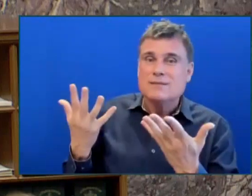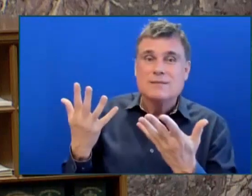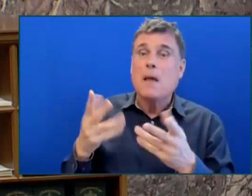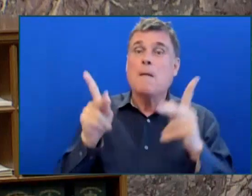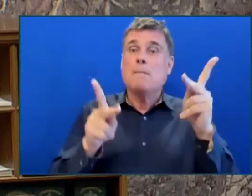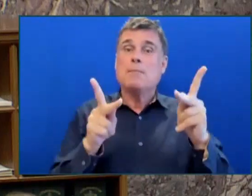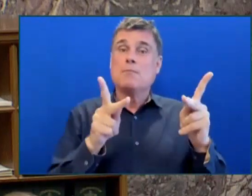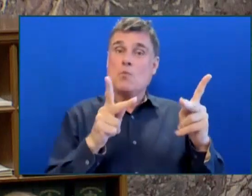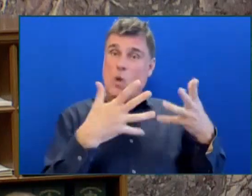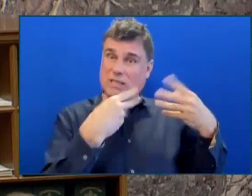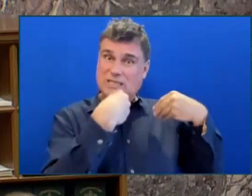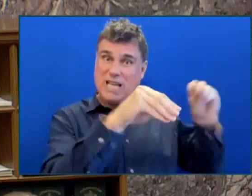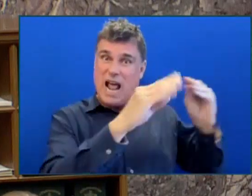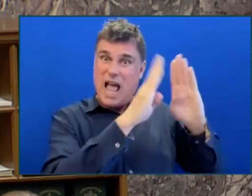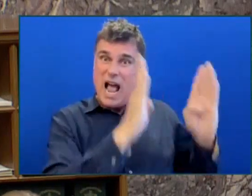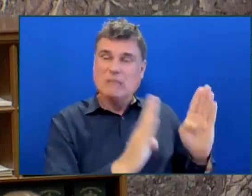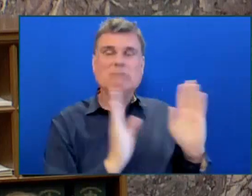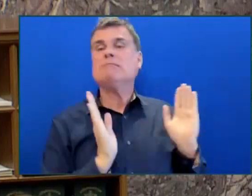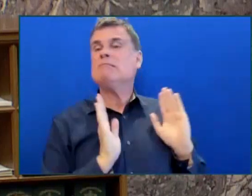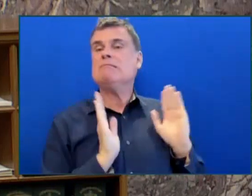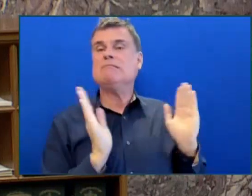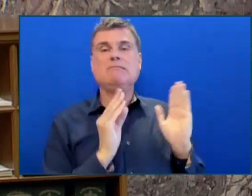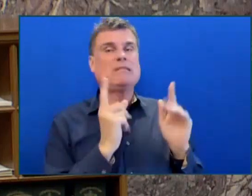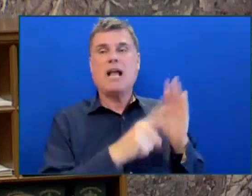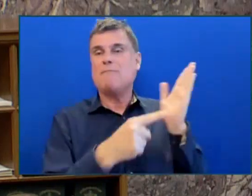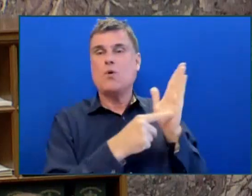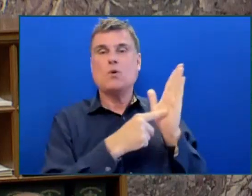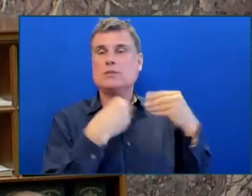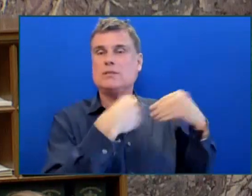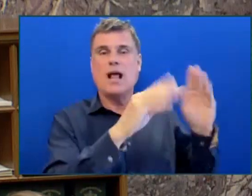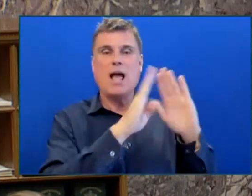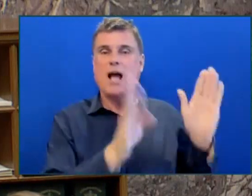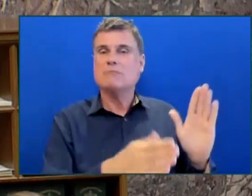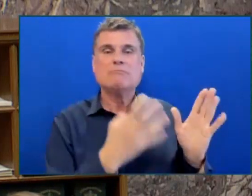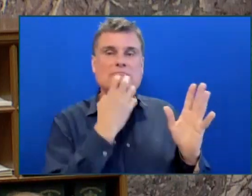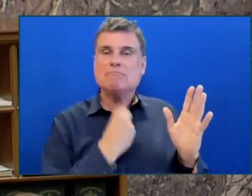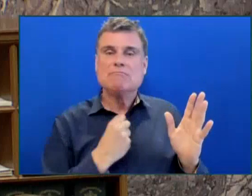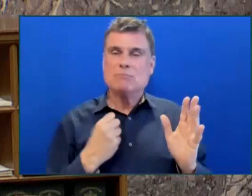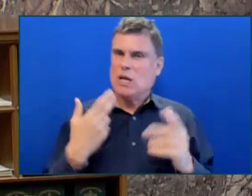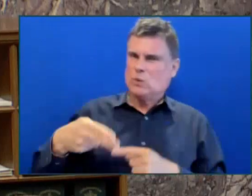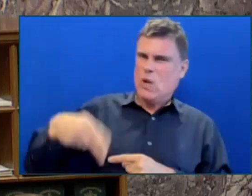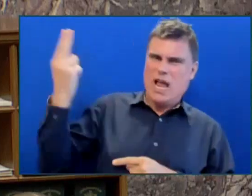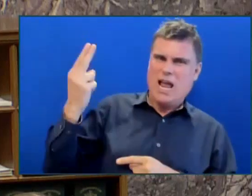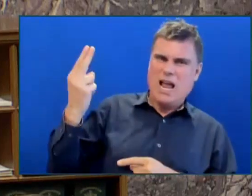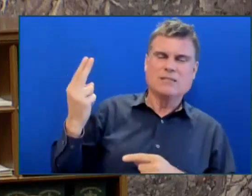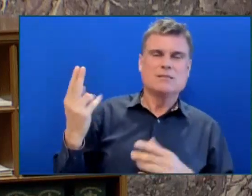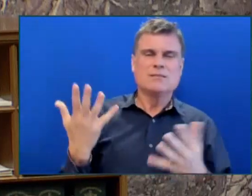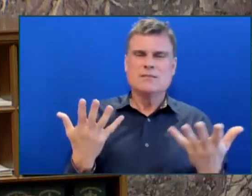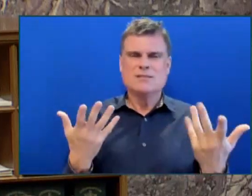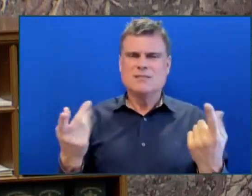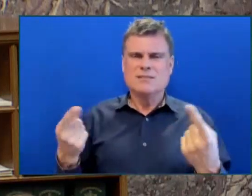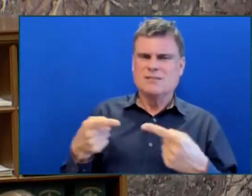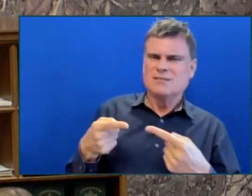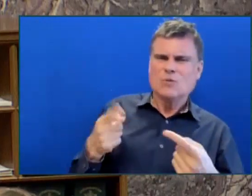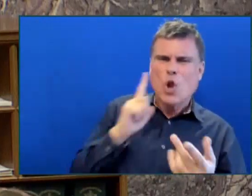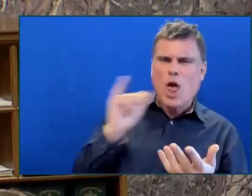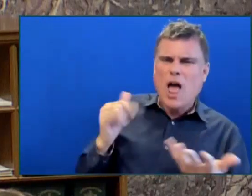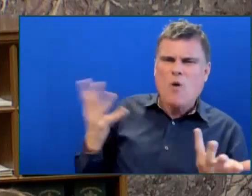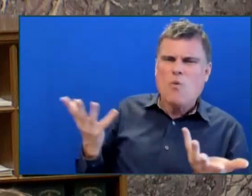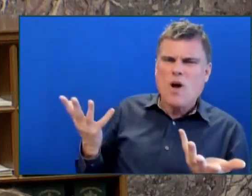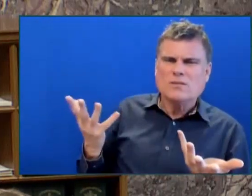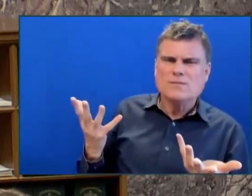the results that we actually get. So my question to the Premier, does the Premier not realize that empty announcements and rhetoric